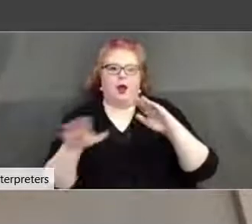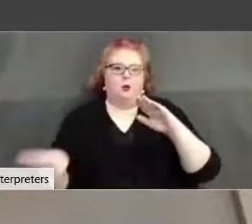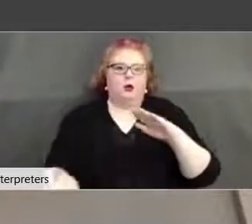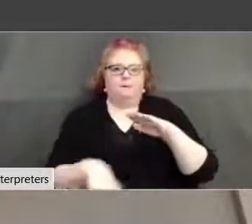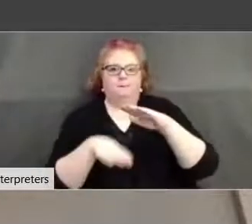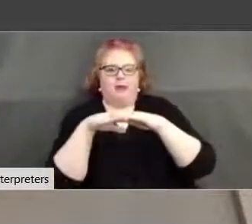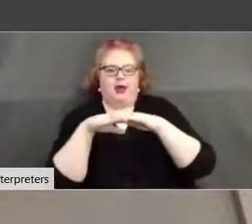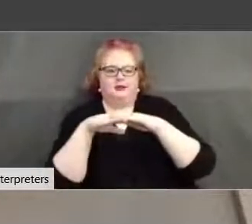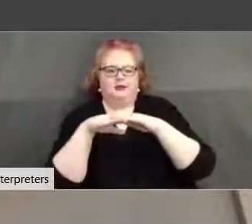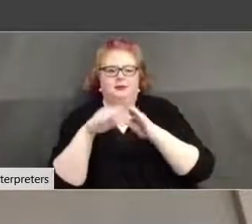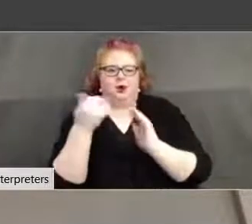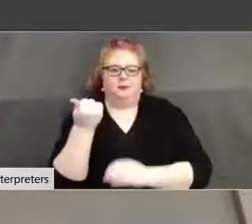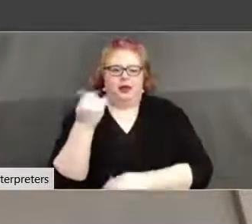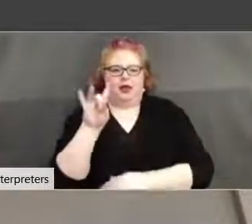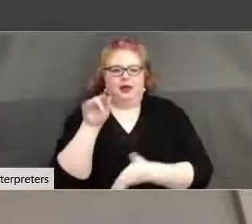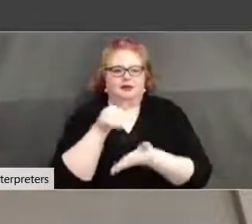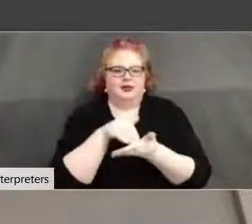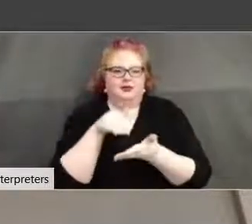of